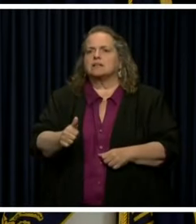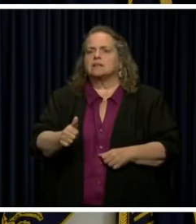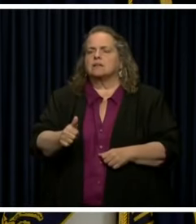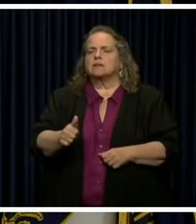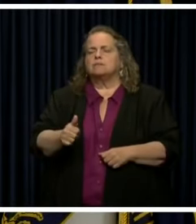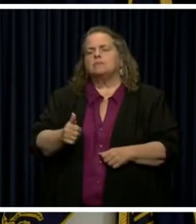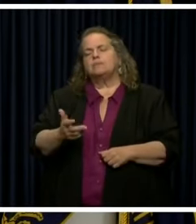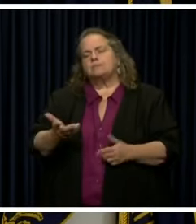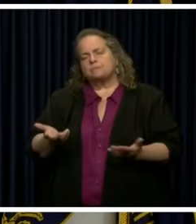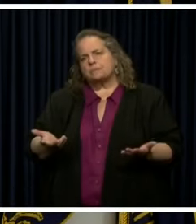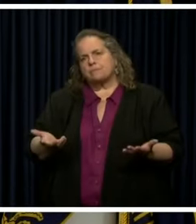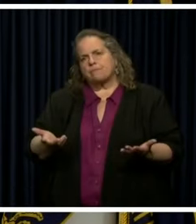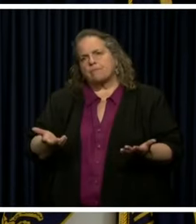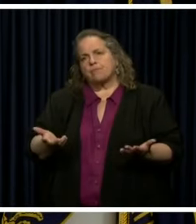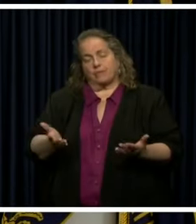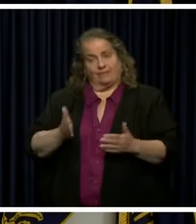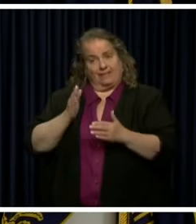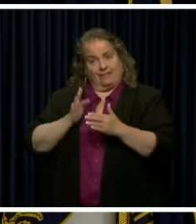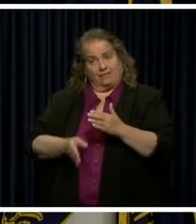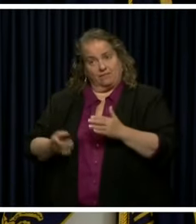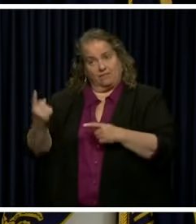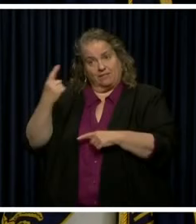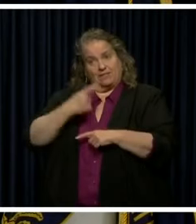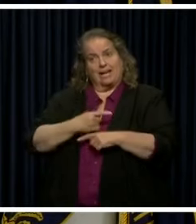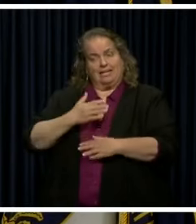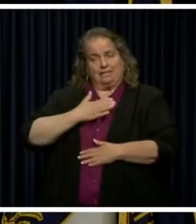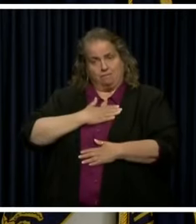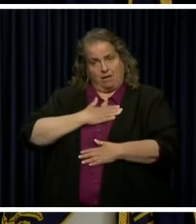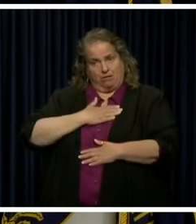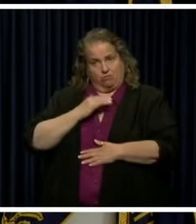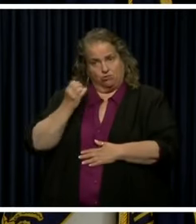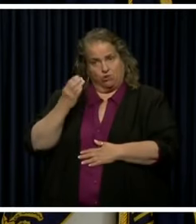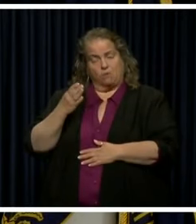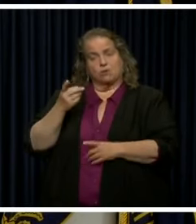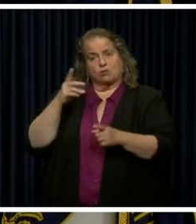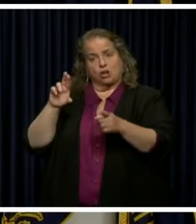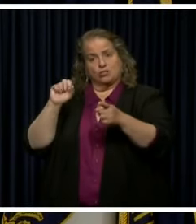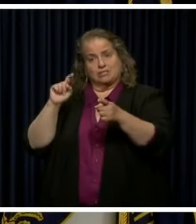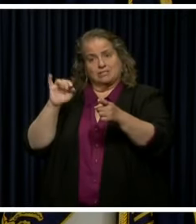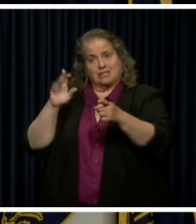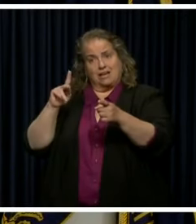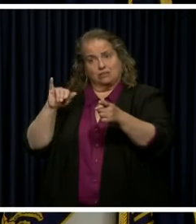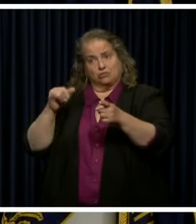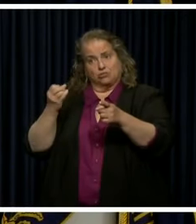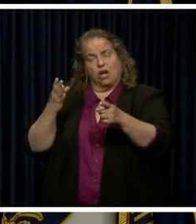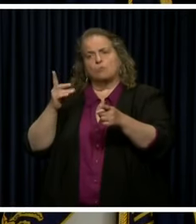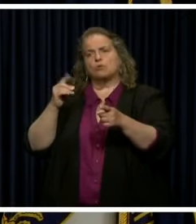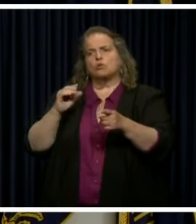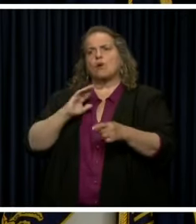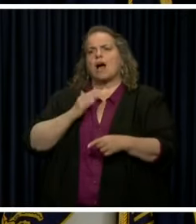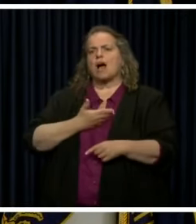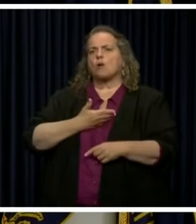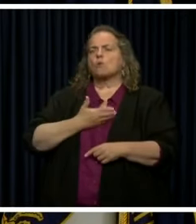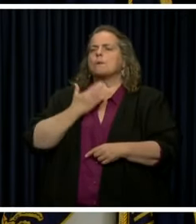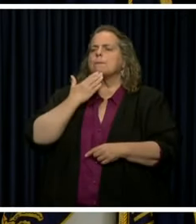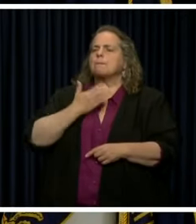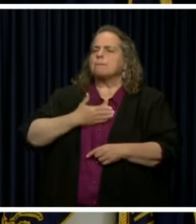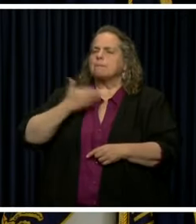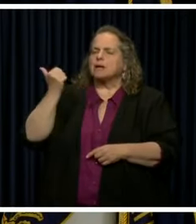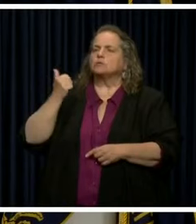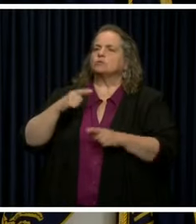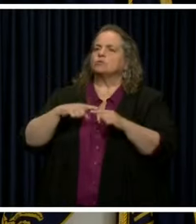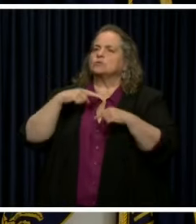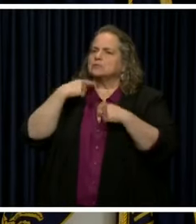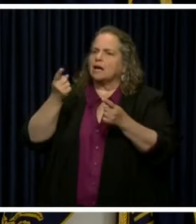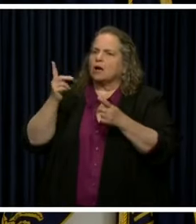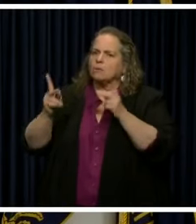And at the end of the day, I think it's my job and it's Dr. Stack's job to do our very best to tell people what is currently